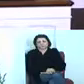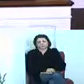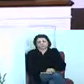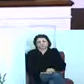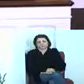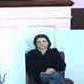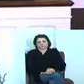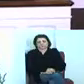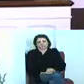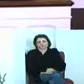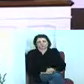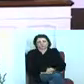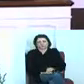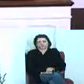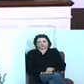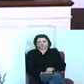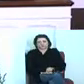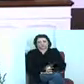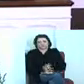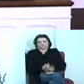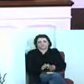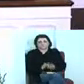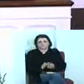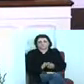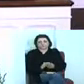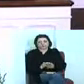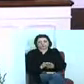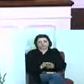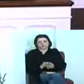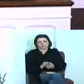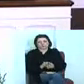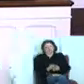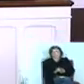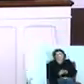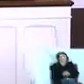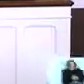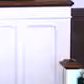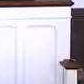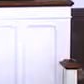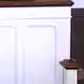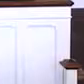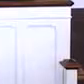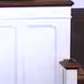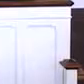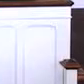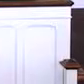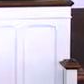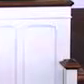Thank you.